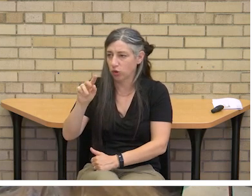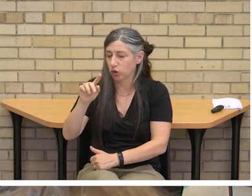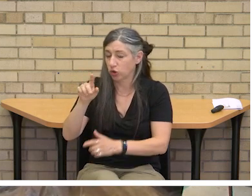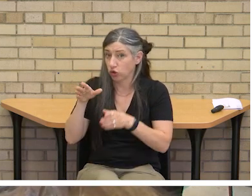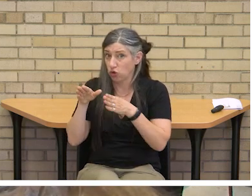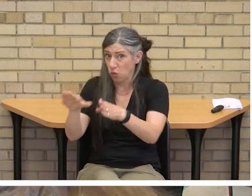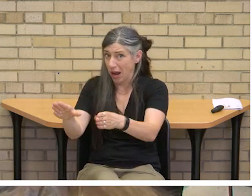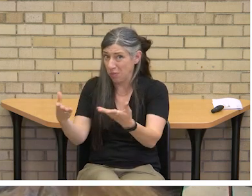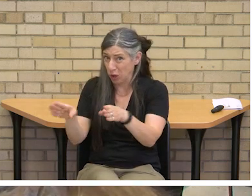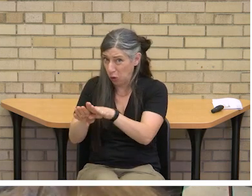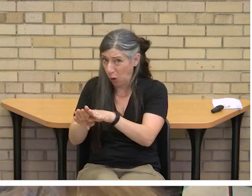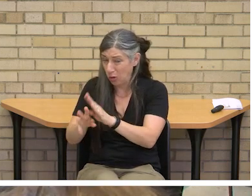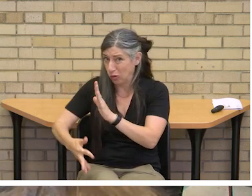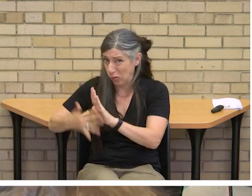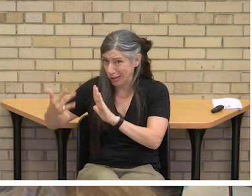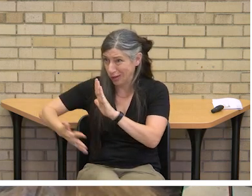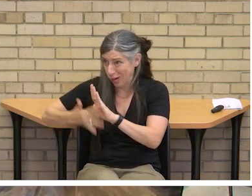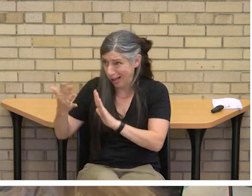closures?